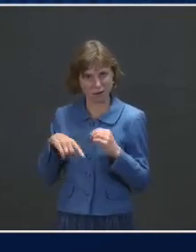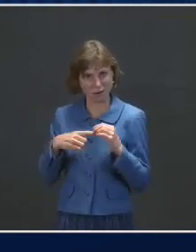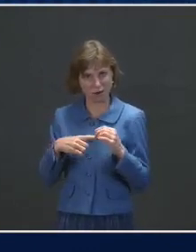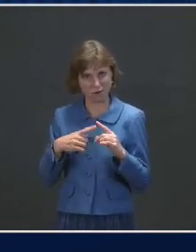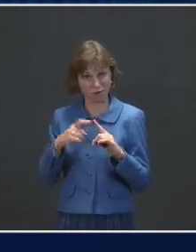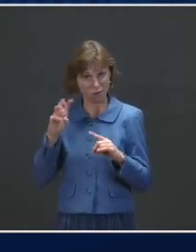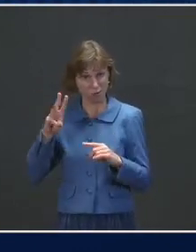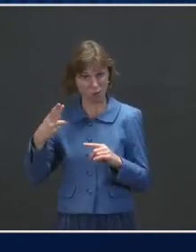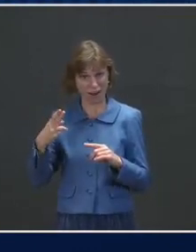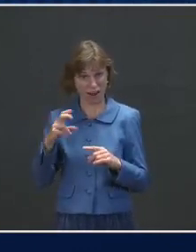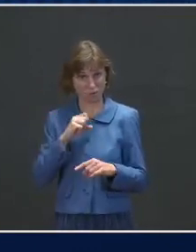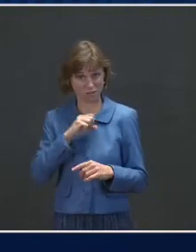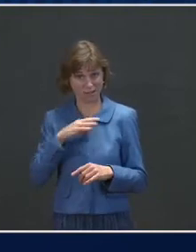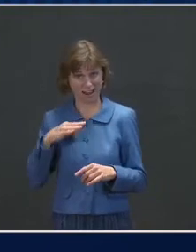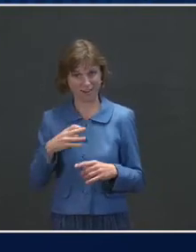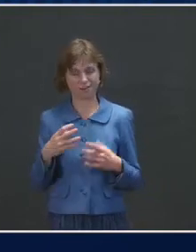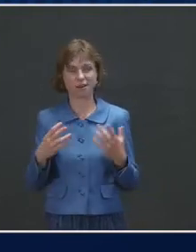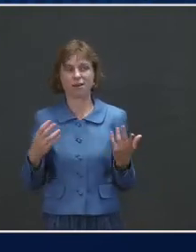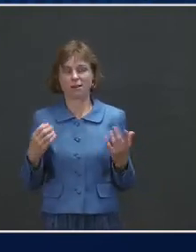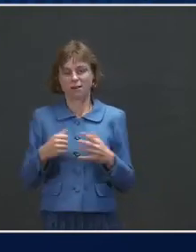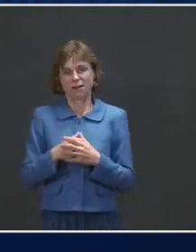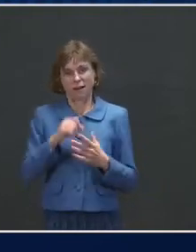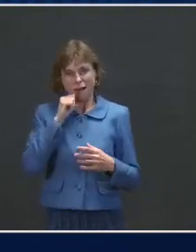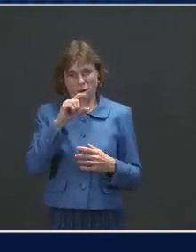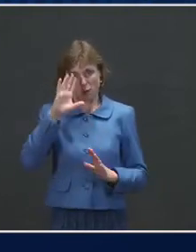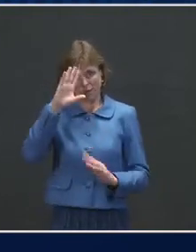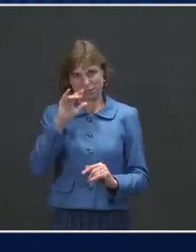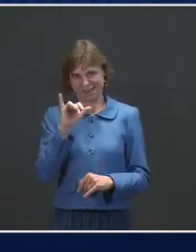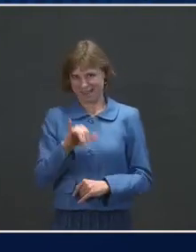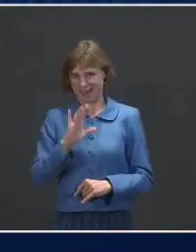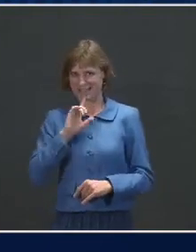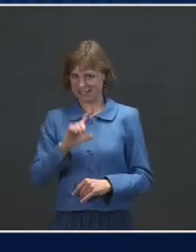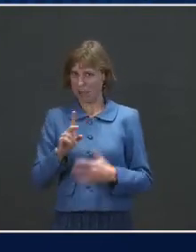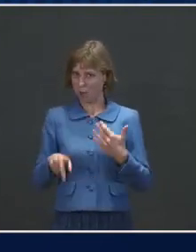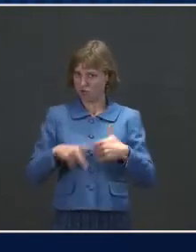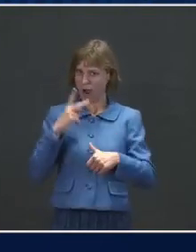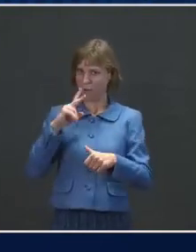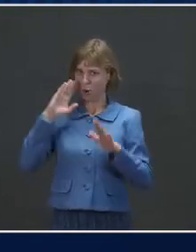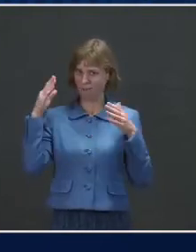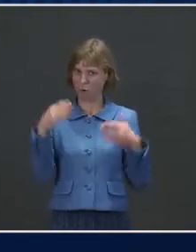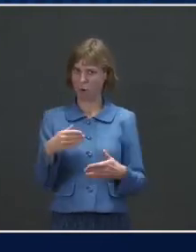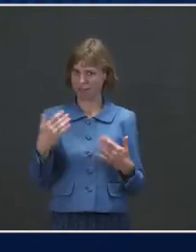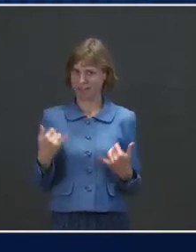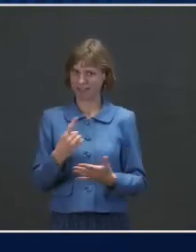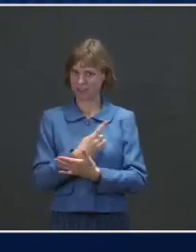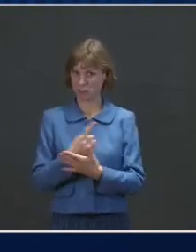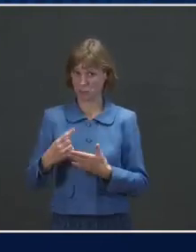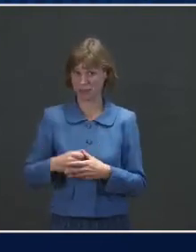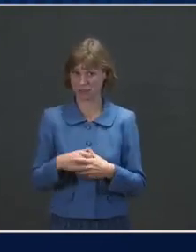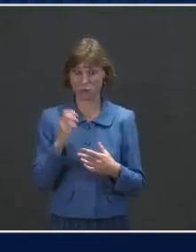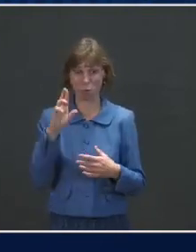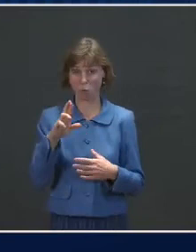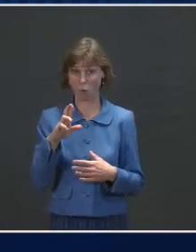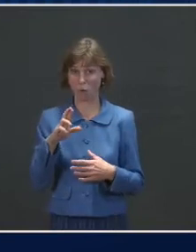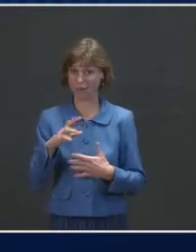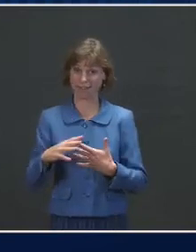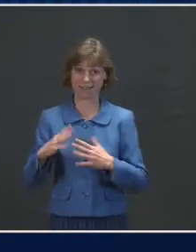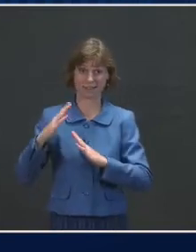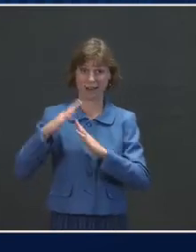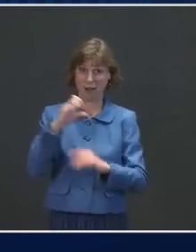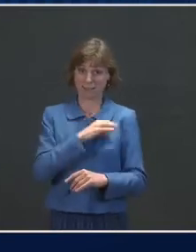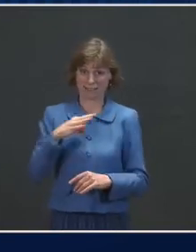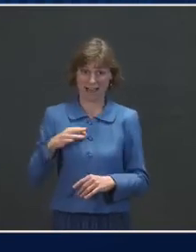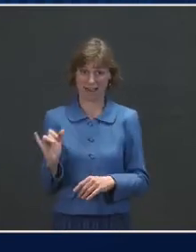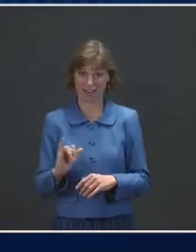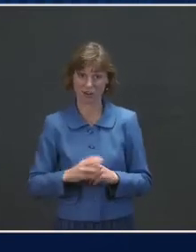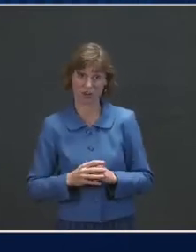staff? I don't expect that will be a primary focus for him this week or of his senior staff either. Other foreign